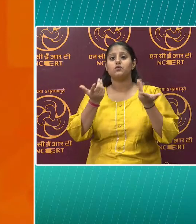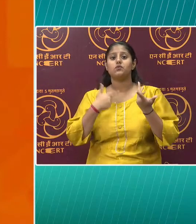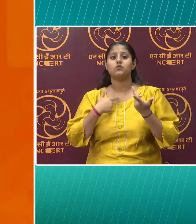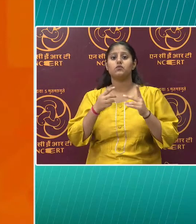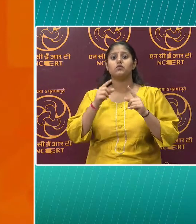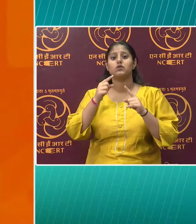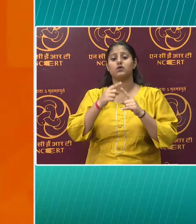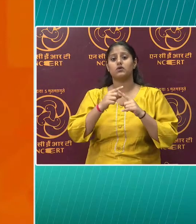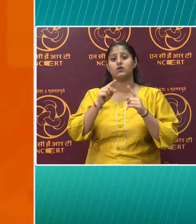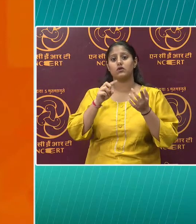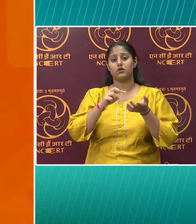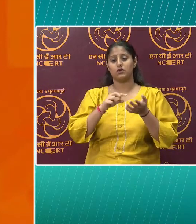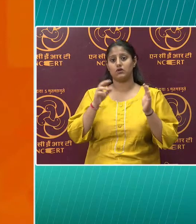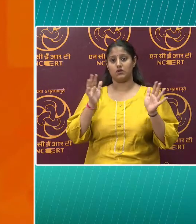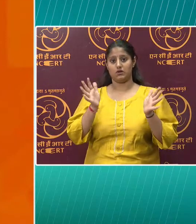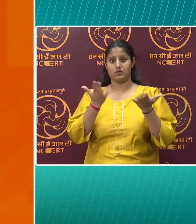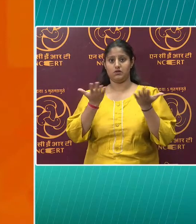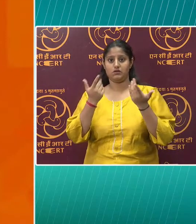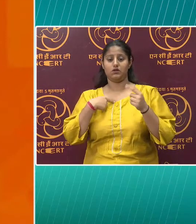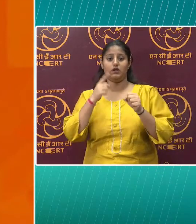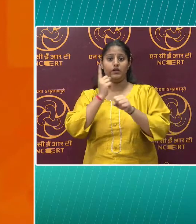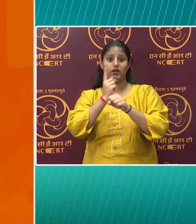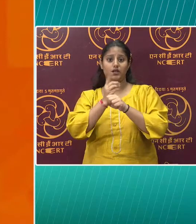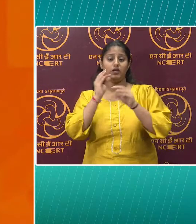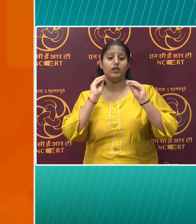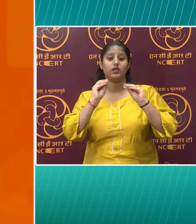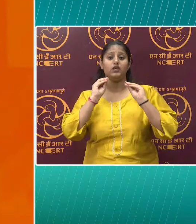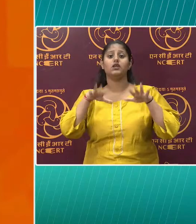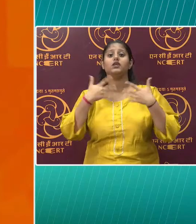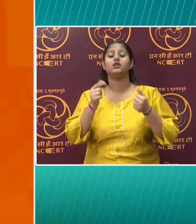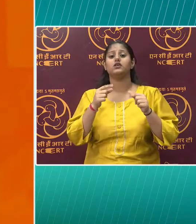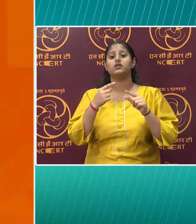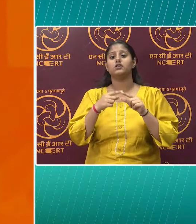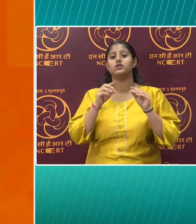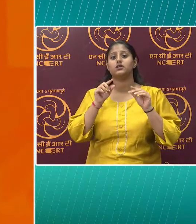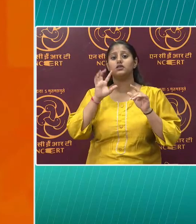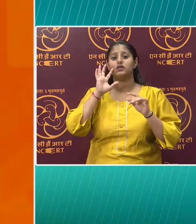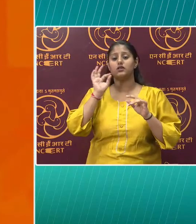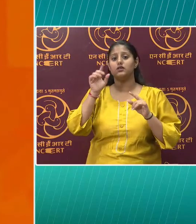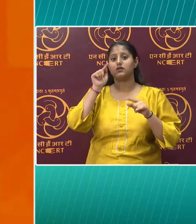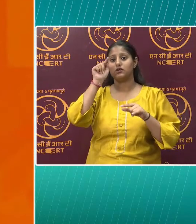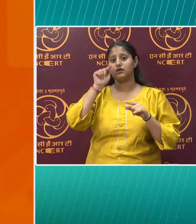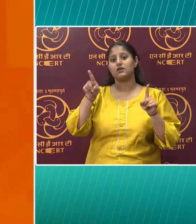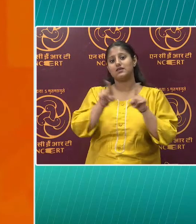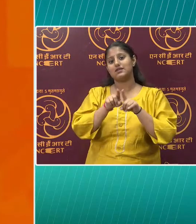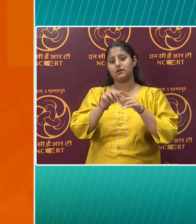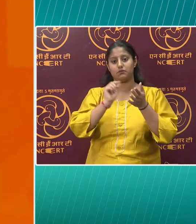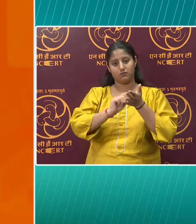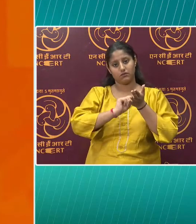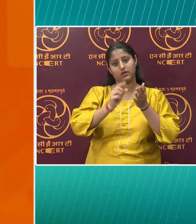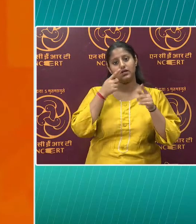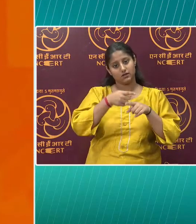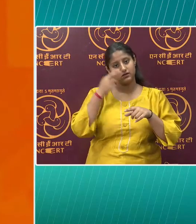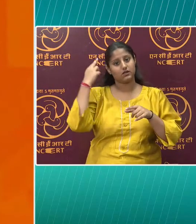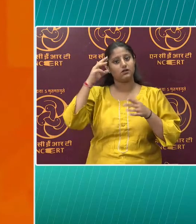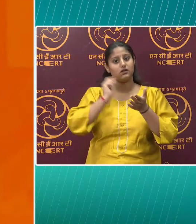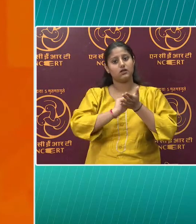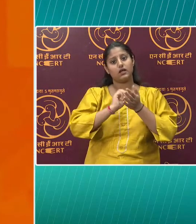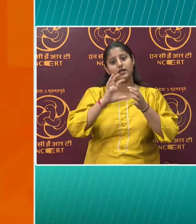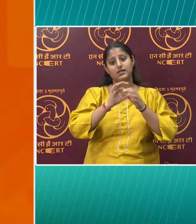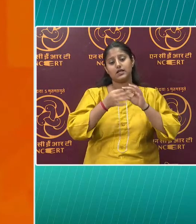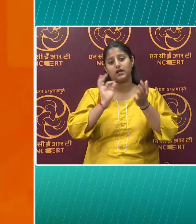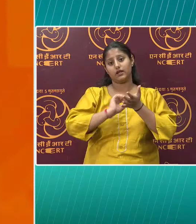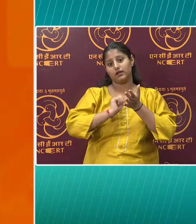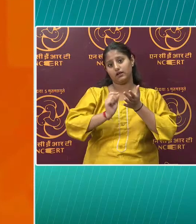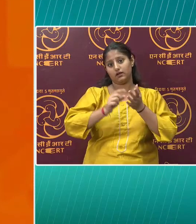a paradigm shift in teaching, learning, and assessment. And that is why NCERT has brought about this holistic